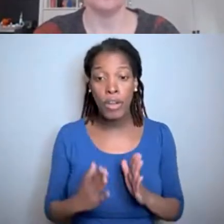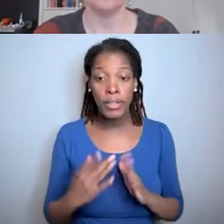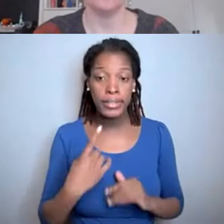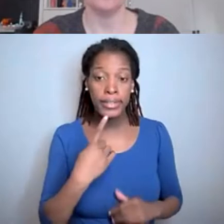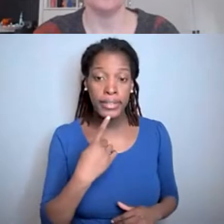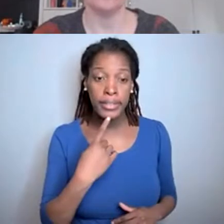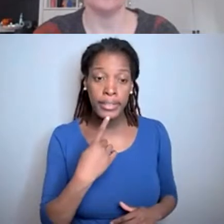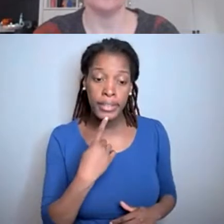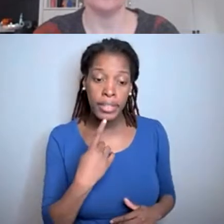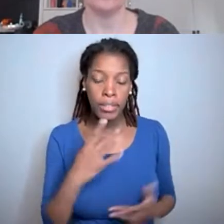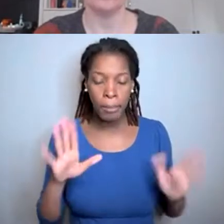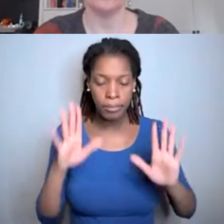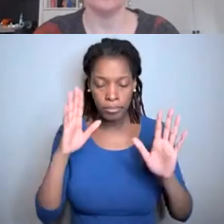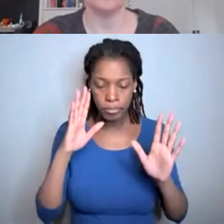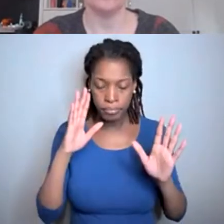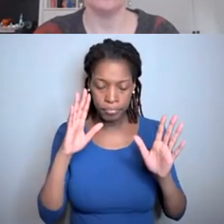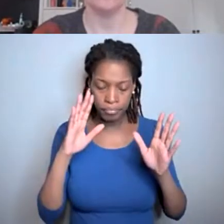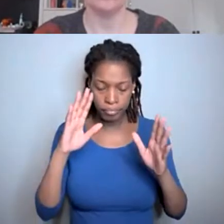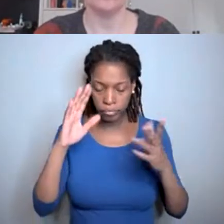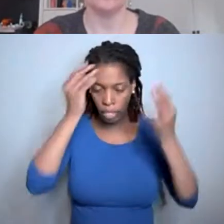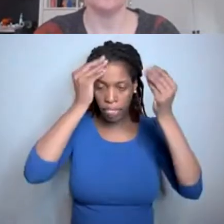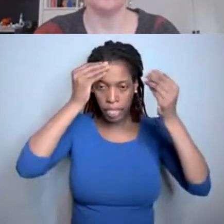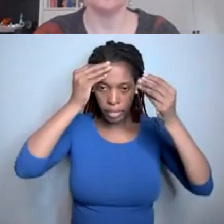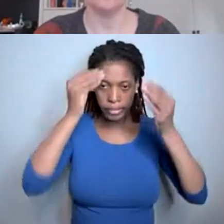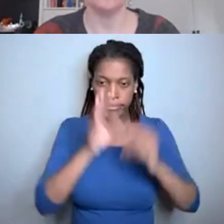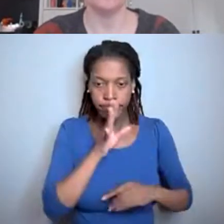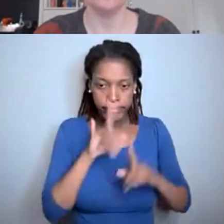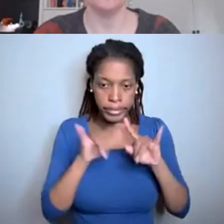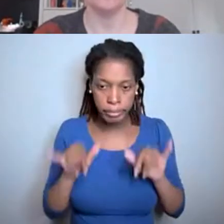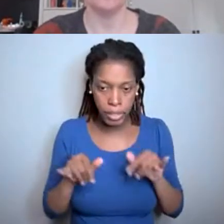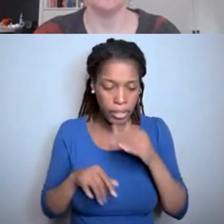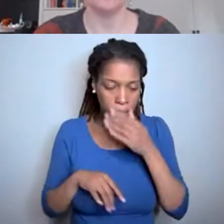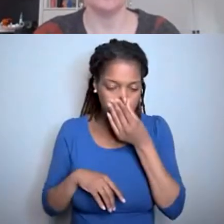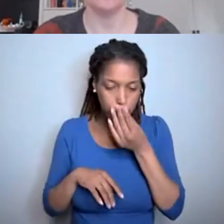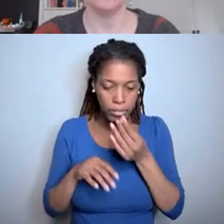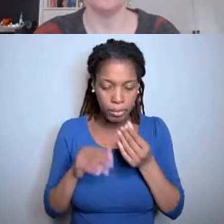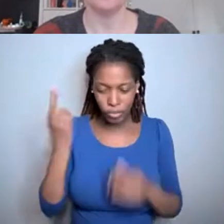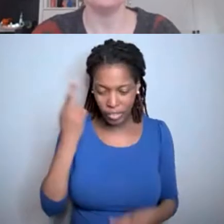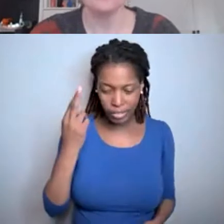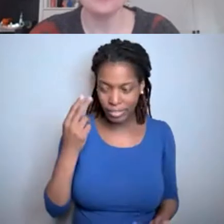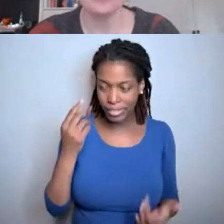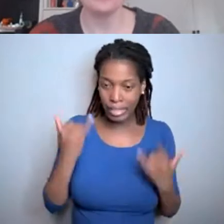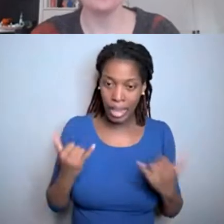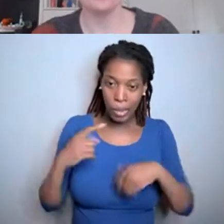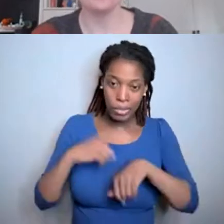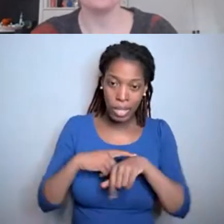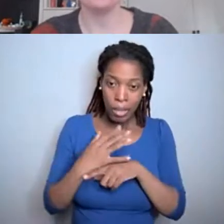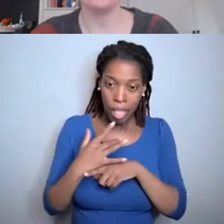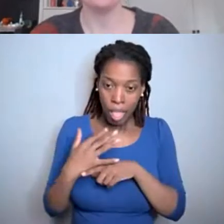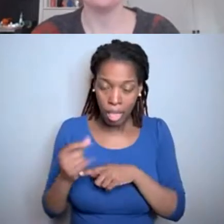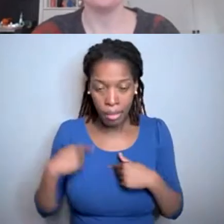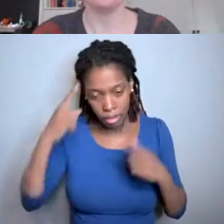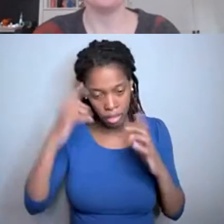again i'm gonna just use something really basic i'm i'm i'm i'm also realizing my own bandwidth for the day is like ah but um